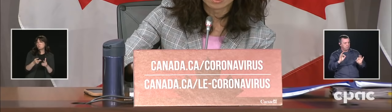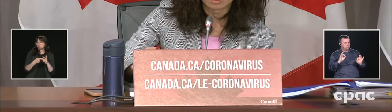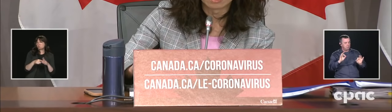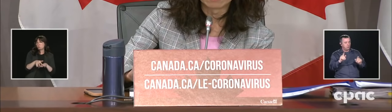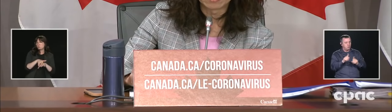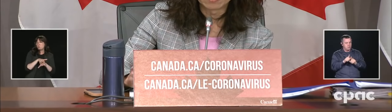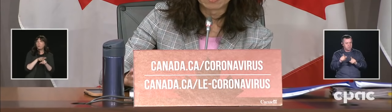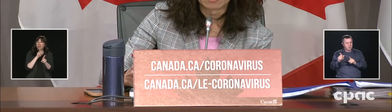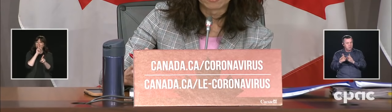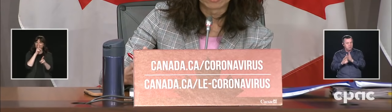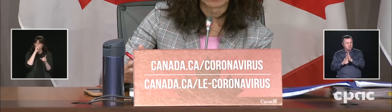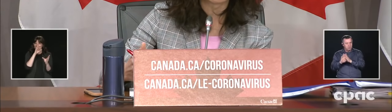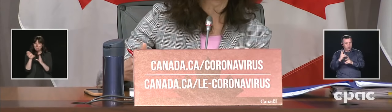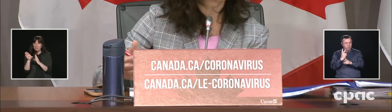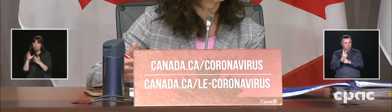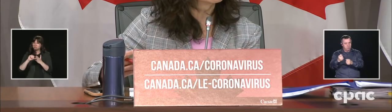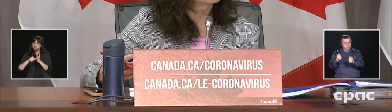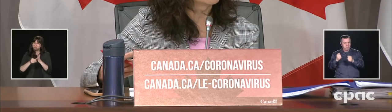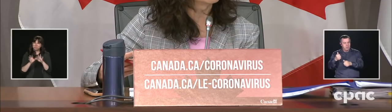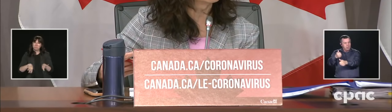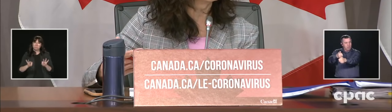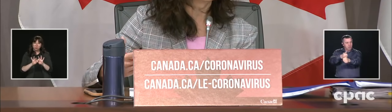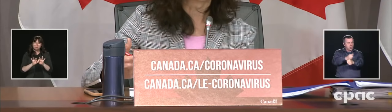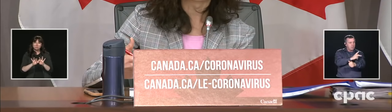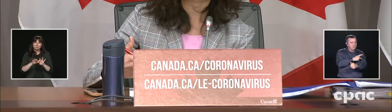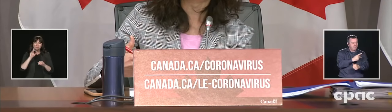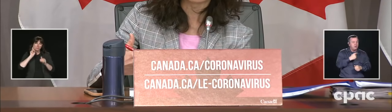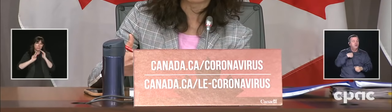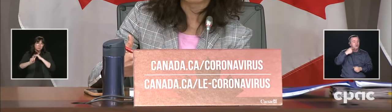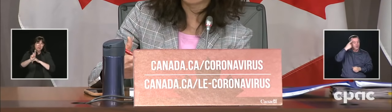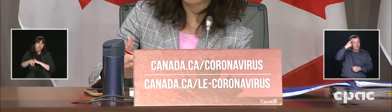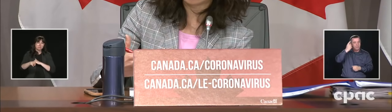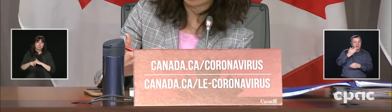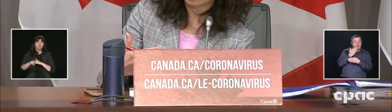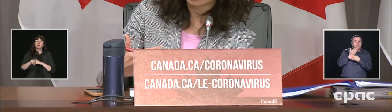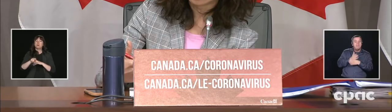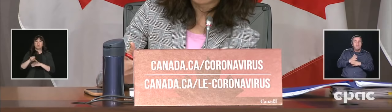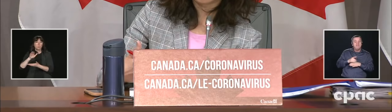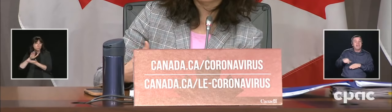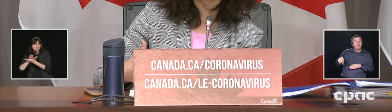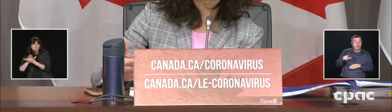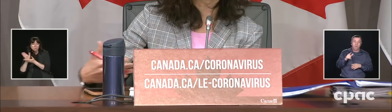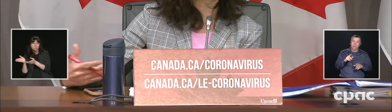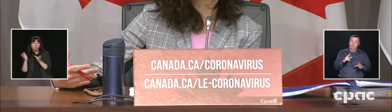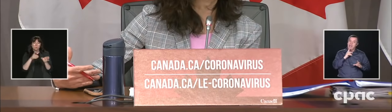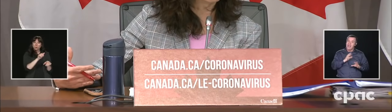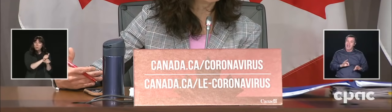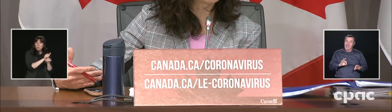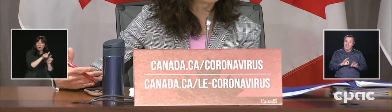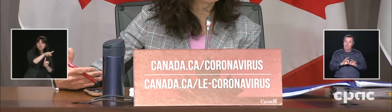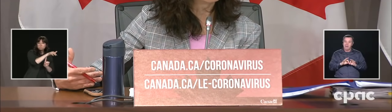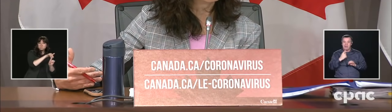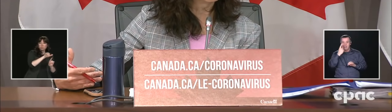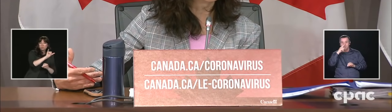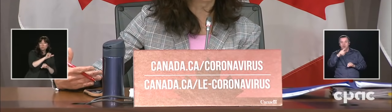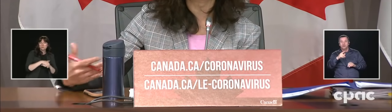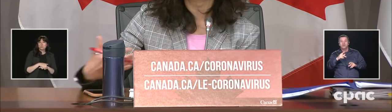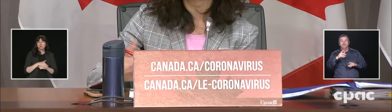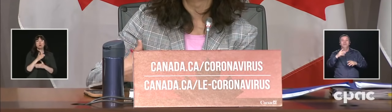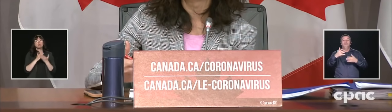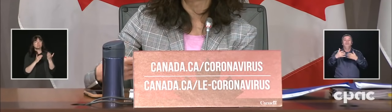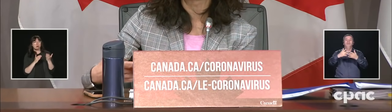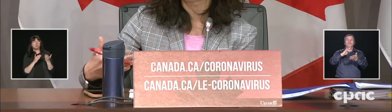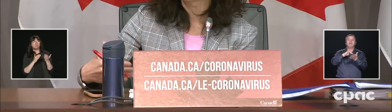important for work settings as well. I think chief medical officers have said, here are some public health parameters, but we